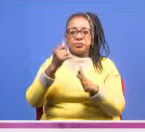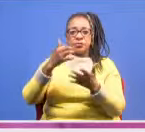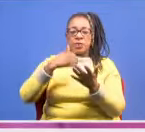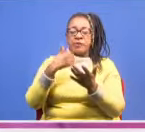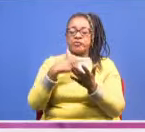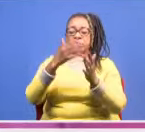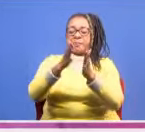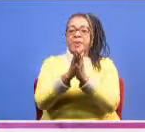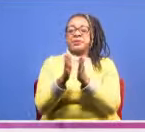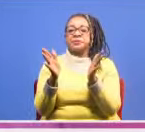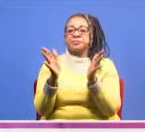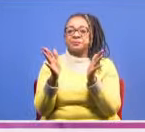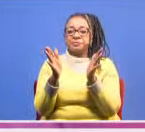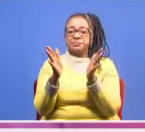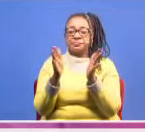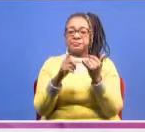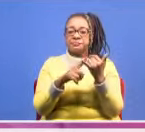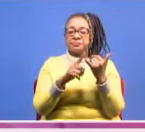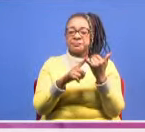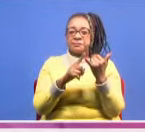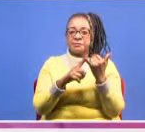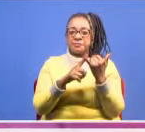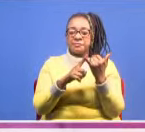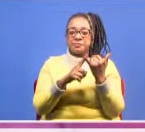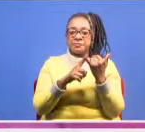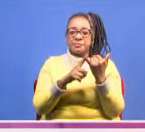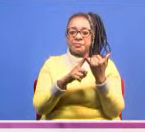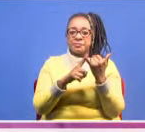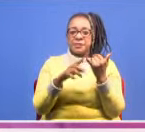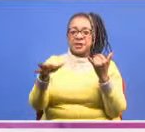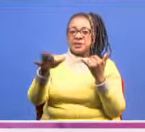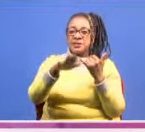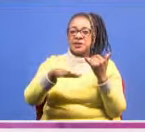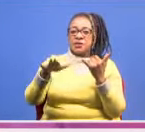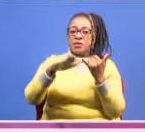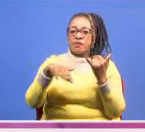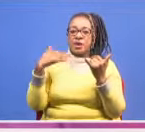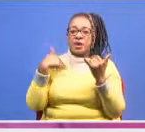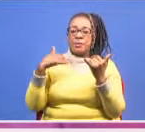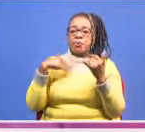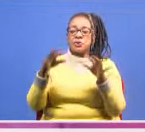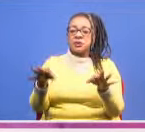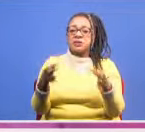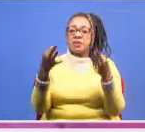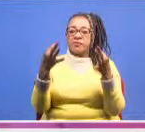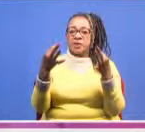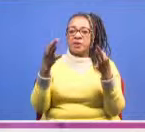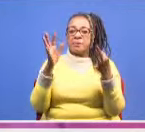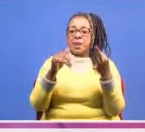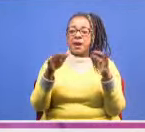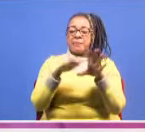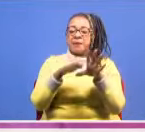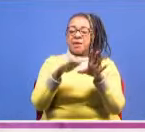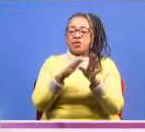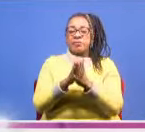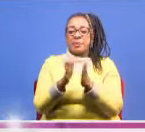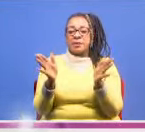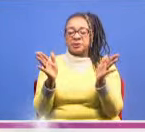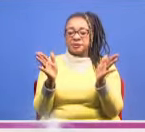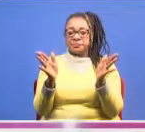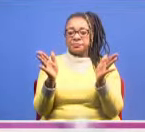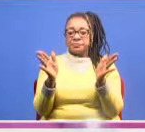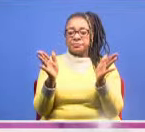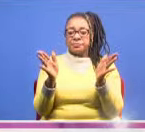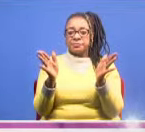public. One, the scene of crime was discovered by a member of the public. This